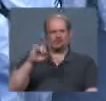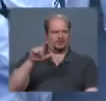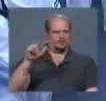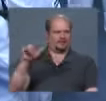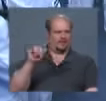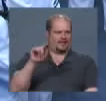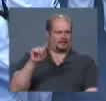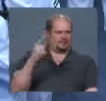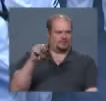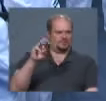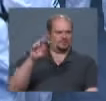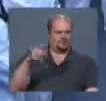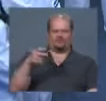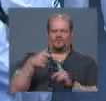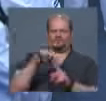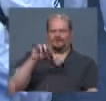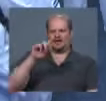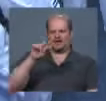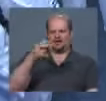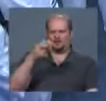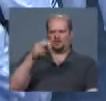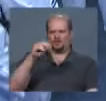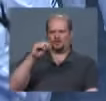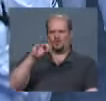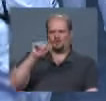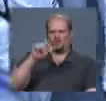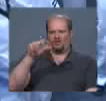IT-1 Smith from Idaho Falls, Idaho.